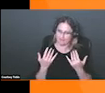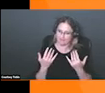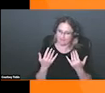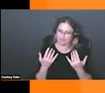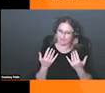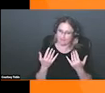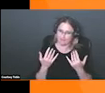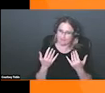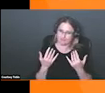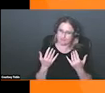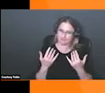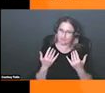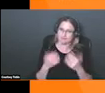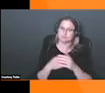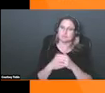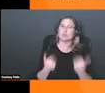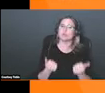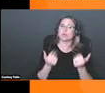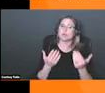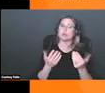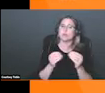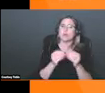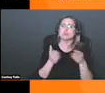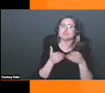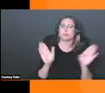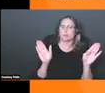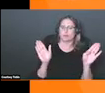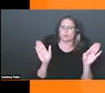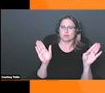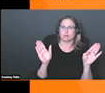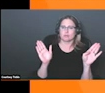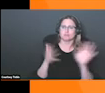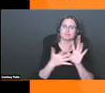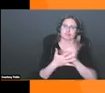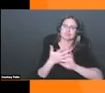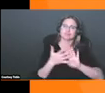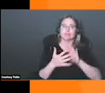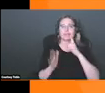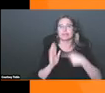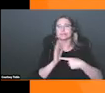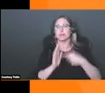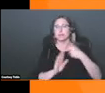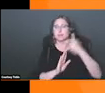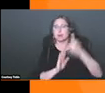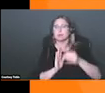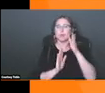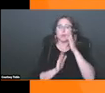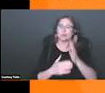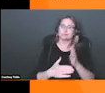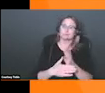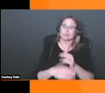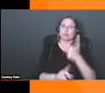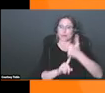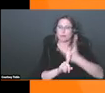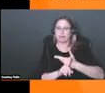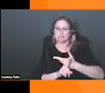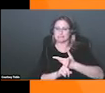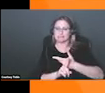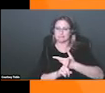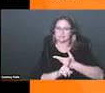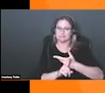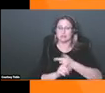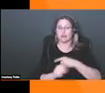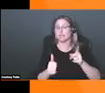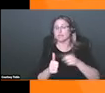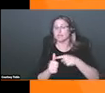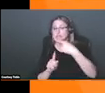I recommend is a more general approach. So you could say this project is going to take 3 months, and month 1,